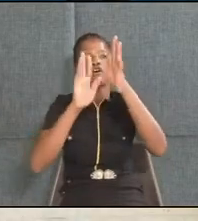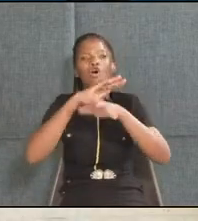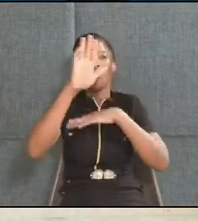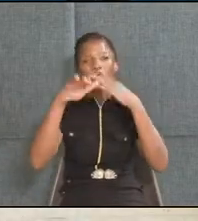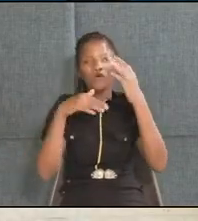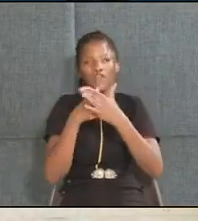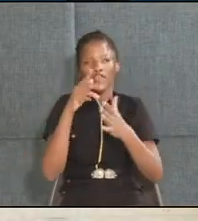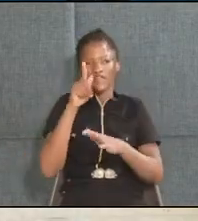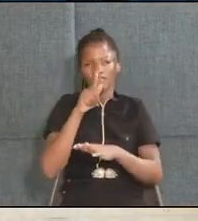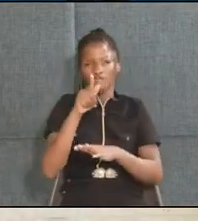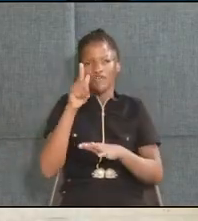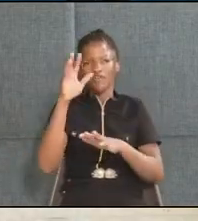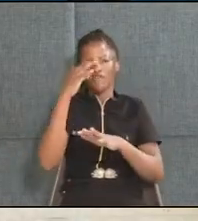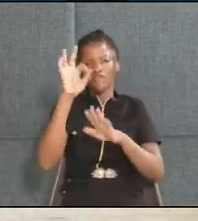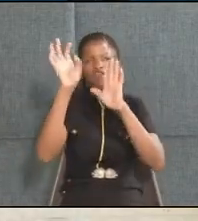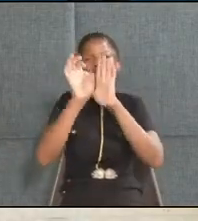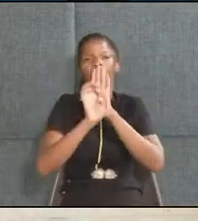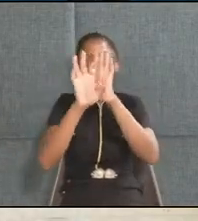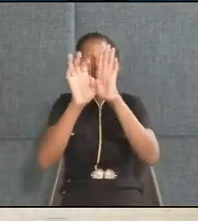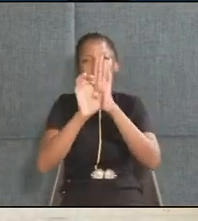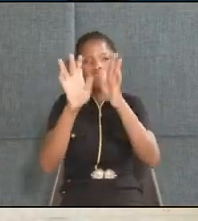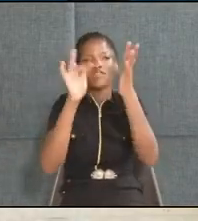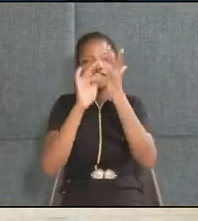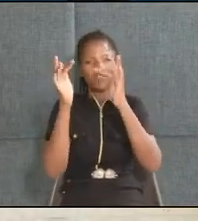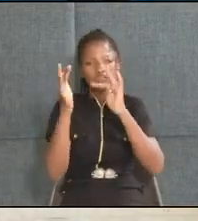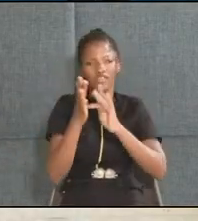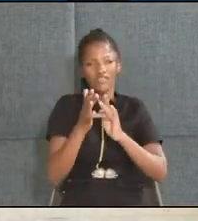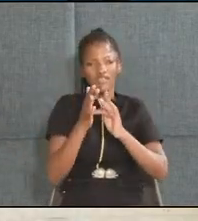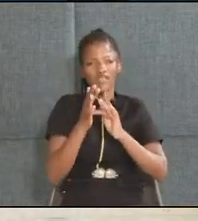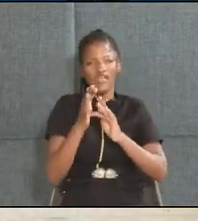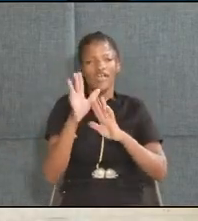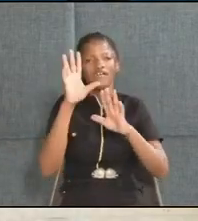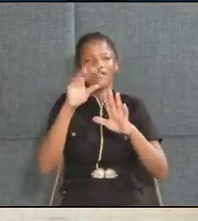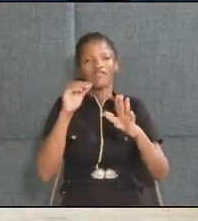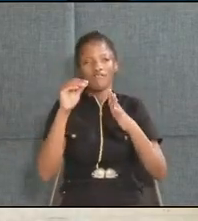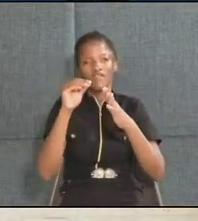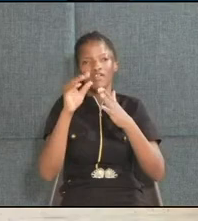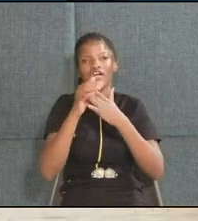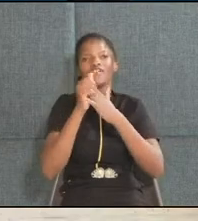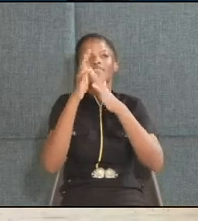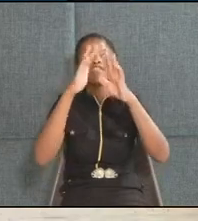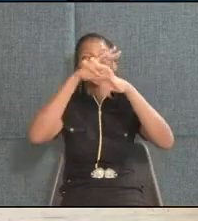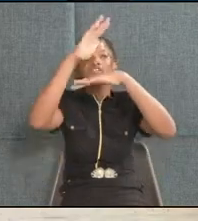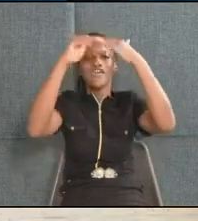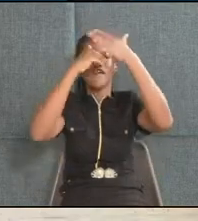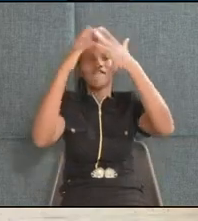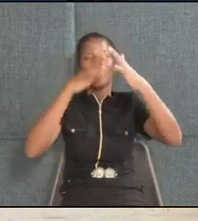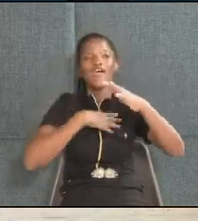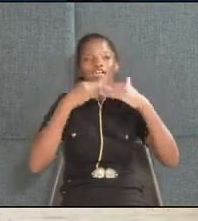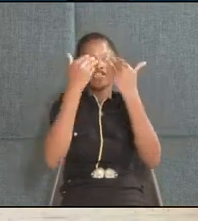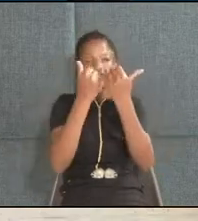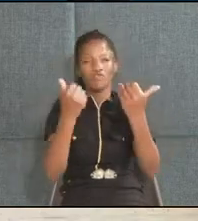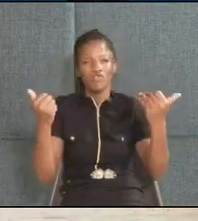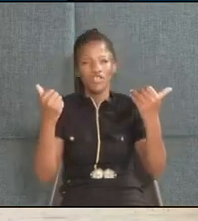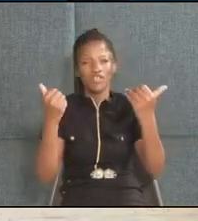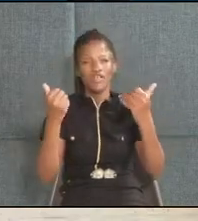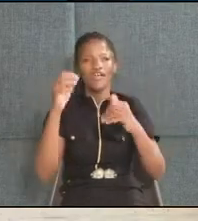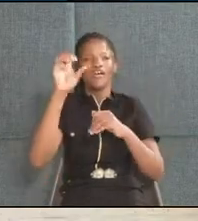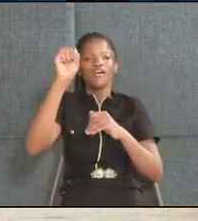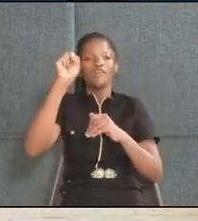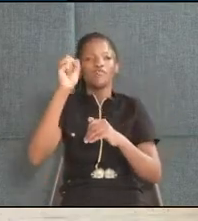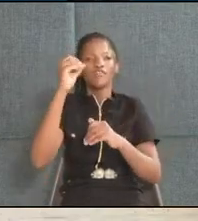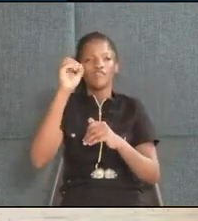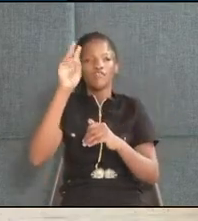accusers of Stephen. For example, Jesus qualifies as our lead attorney in heaven. And children, with Saul as their